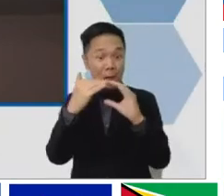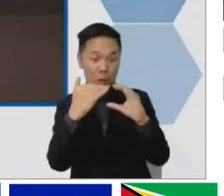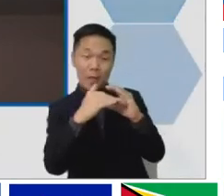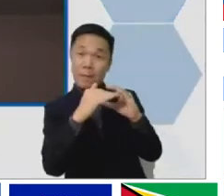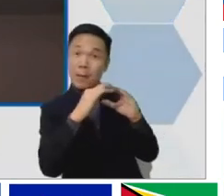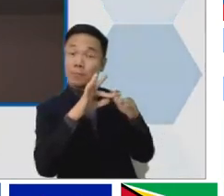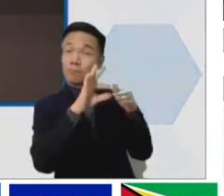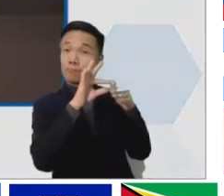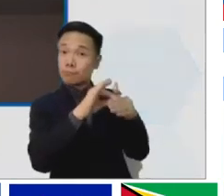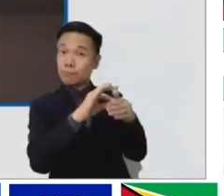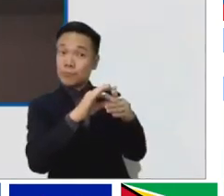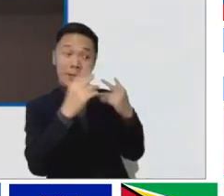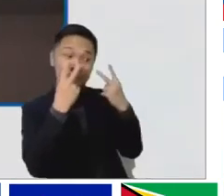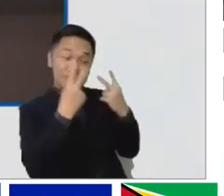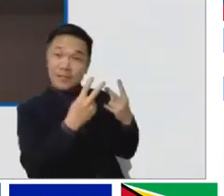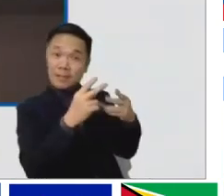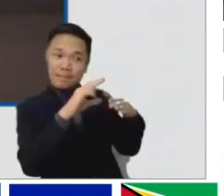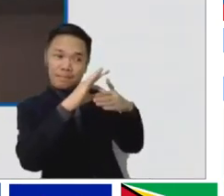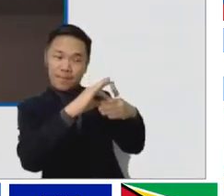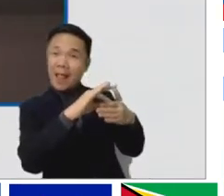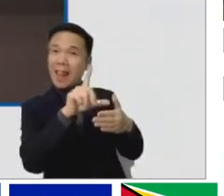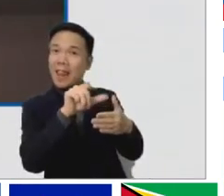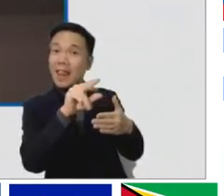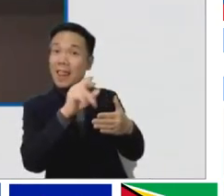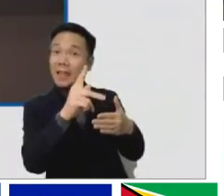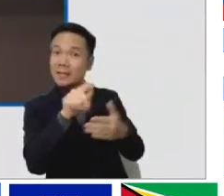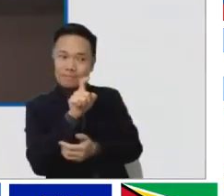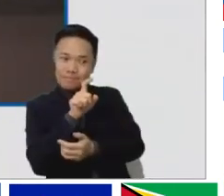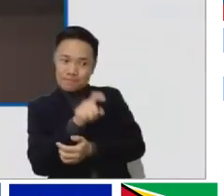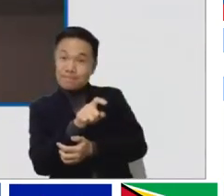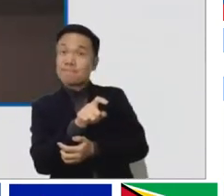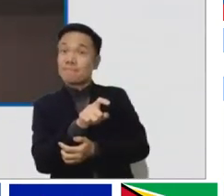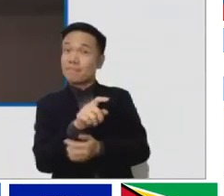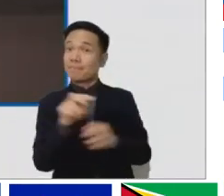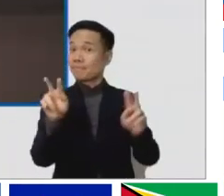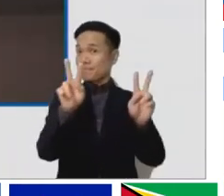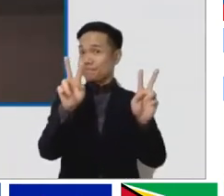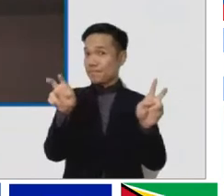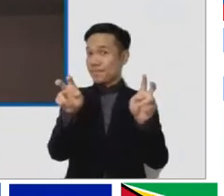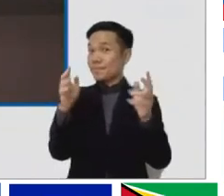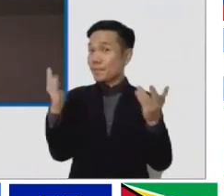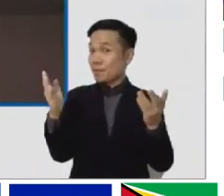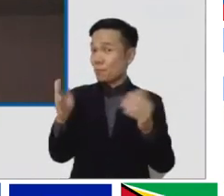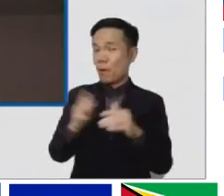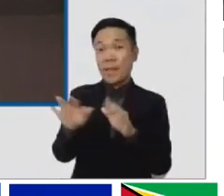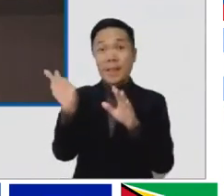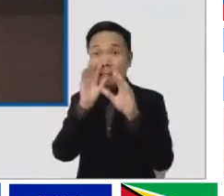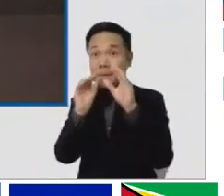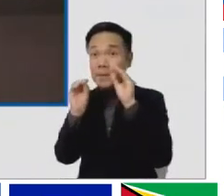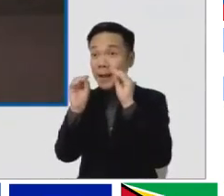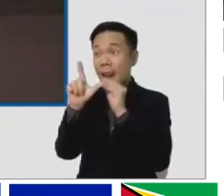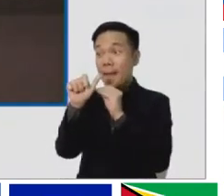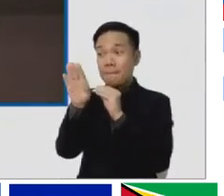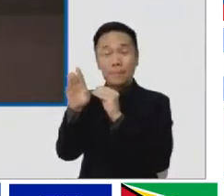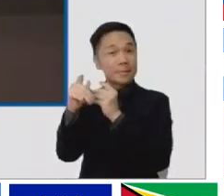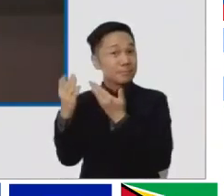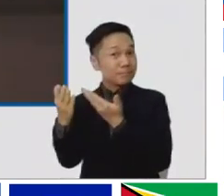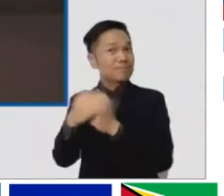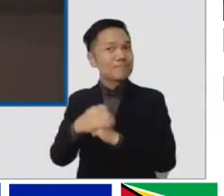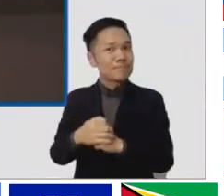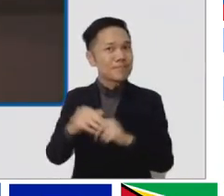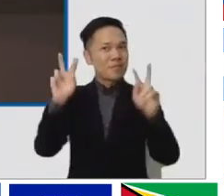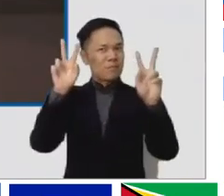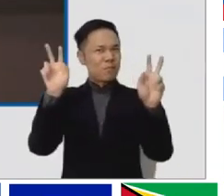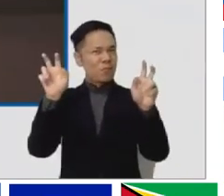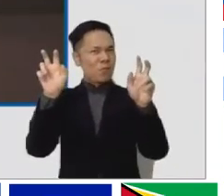link, and click on the link. The title of that Learning Lab 2 is Forensic Investigations of Disasters, or FORIN, F-O-R-I-N.